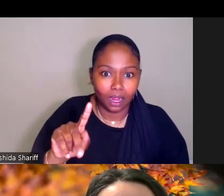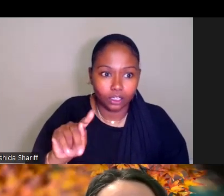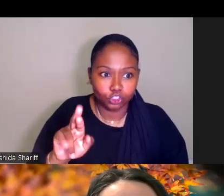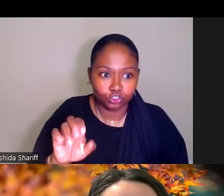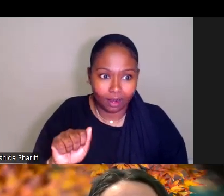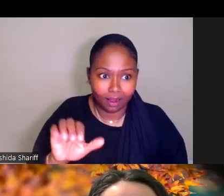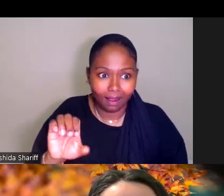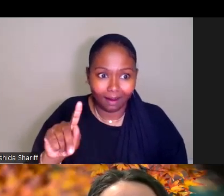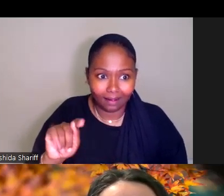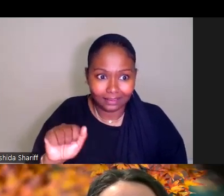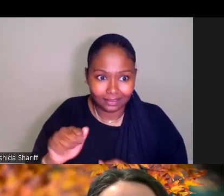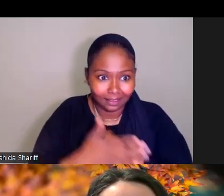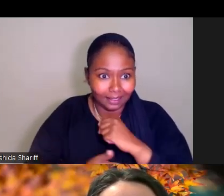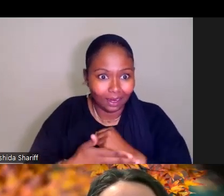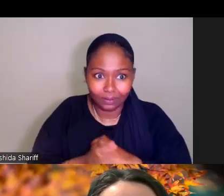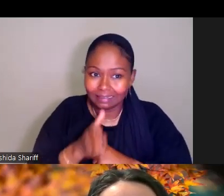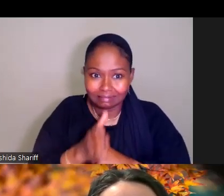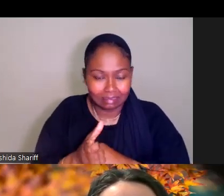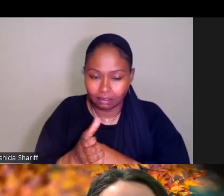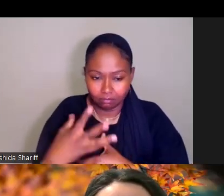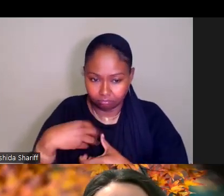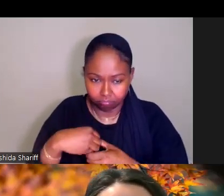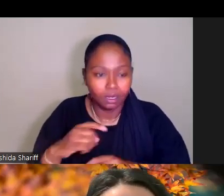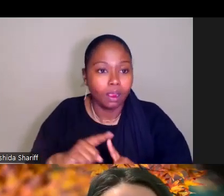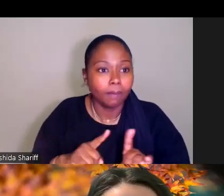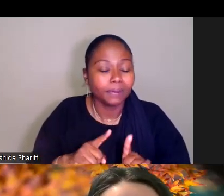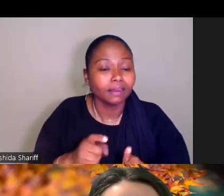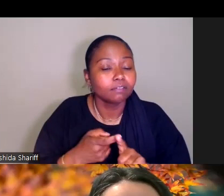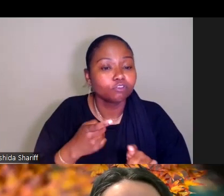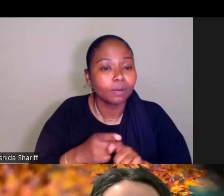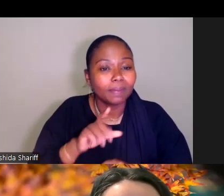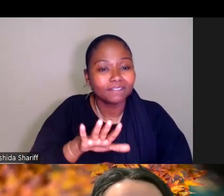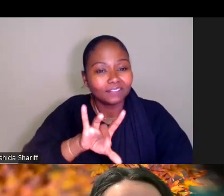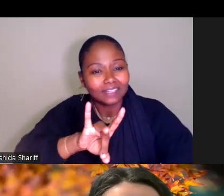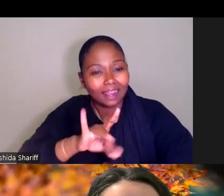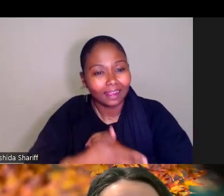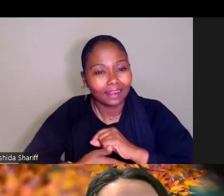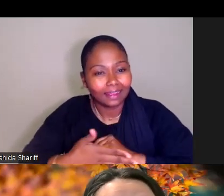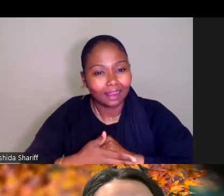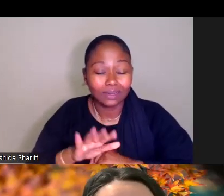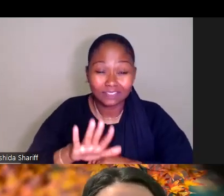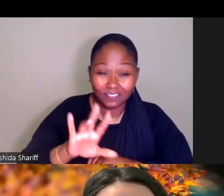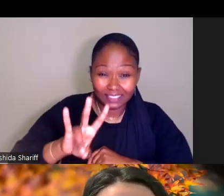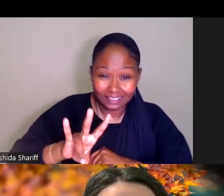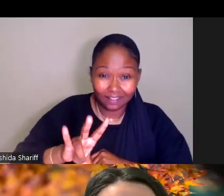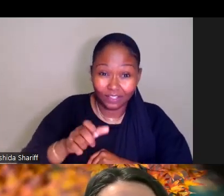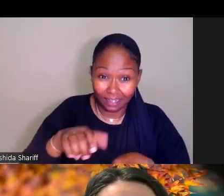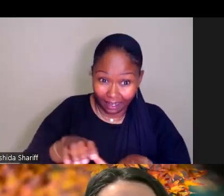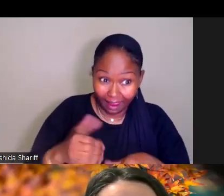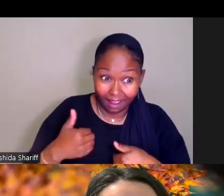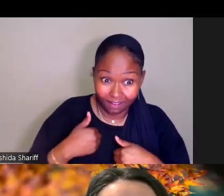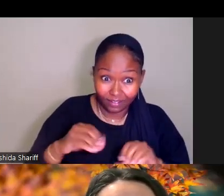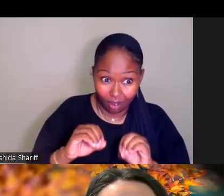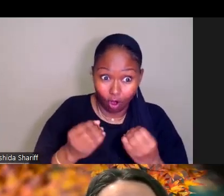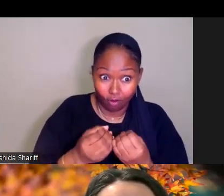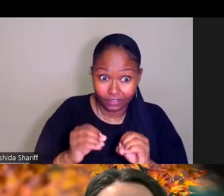the survey. And then out of the 58 counties, actually 57 do have an office of the public